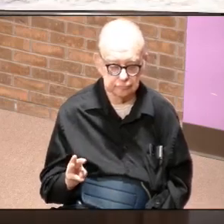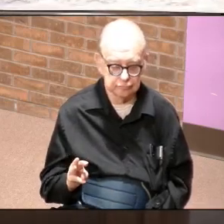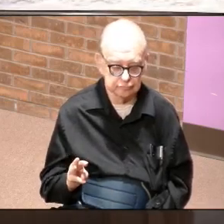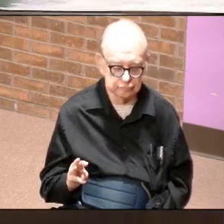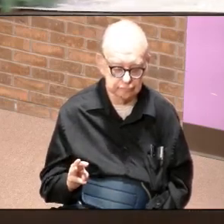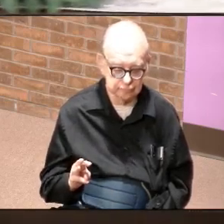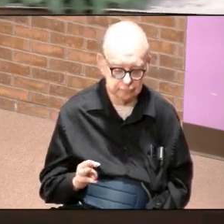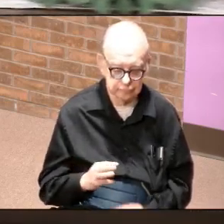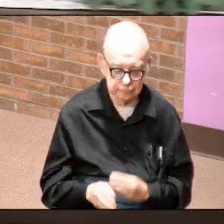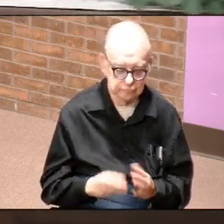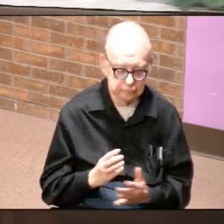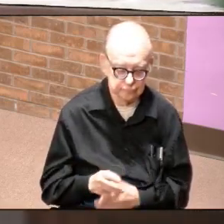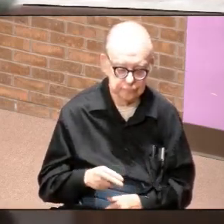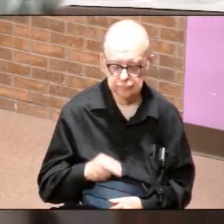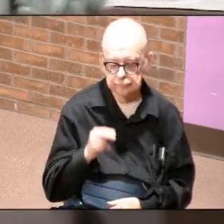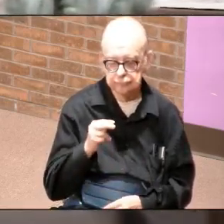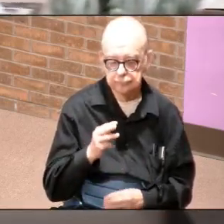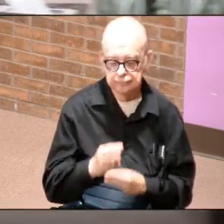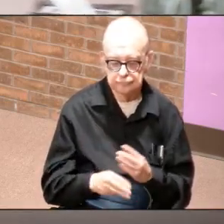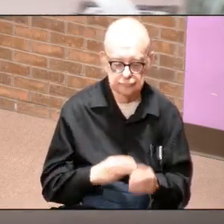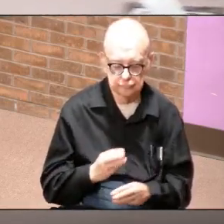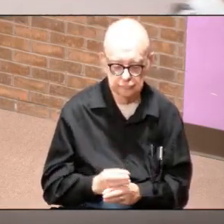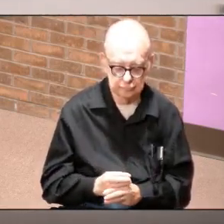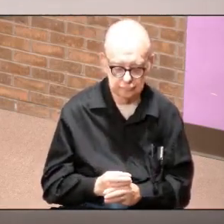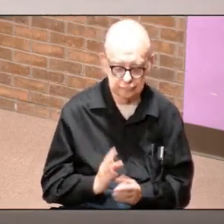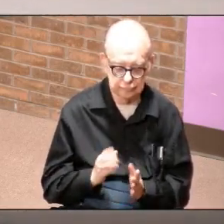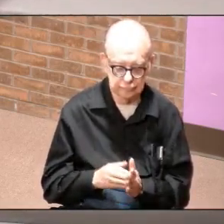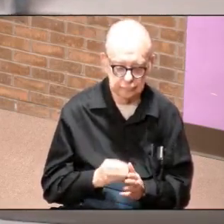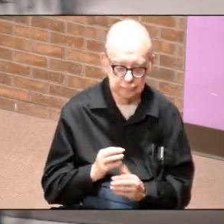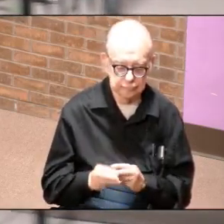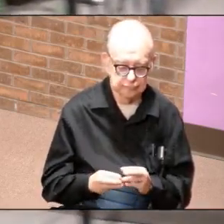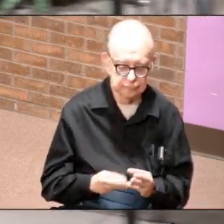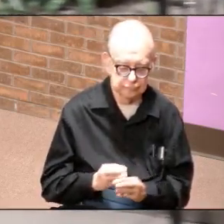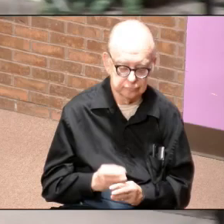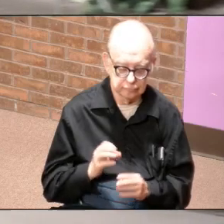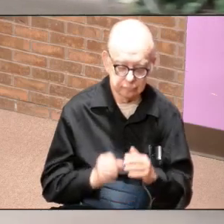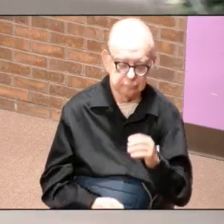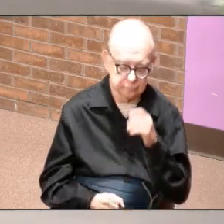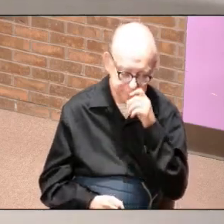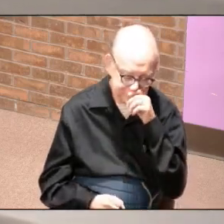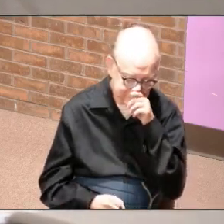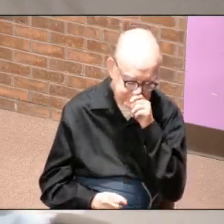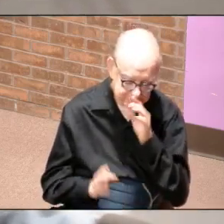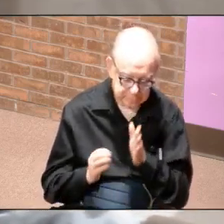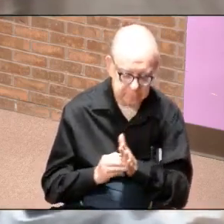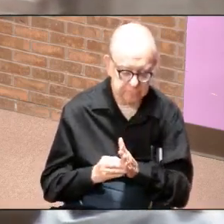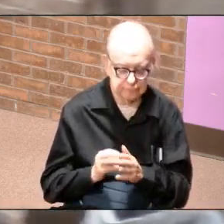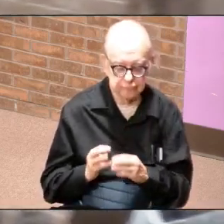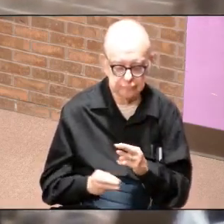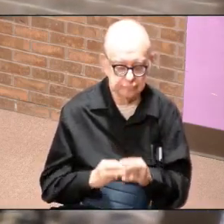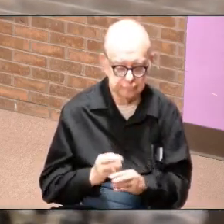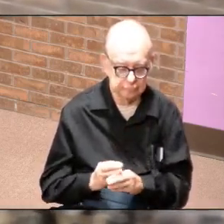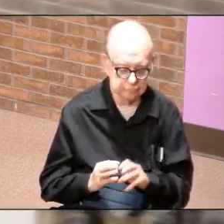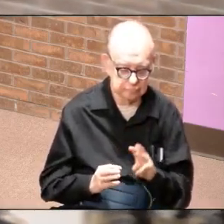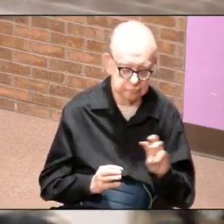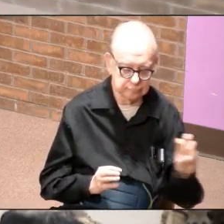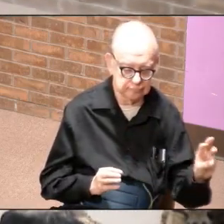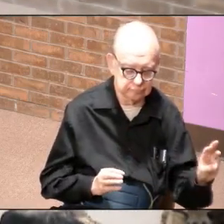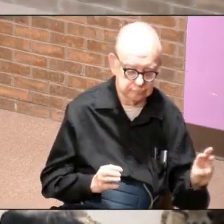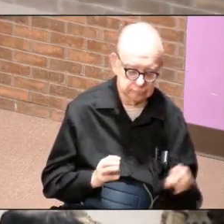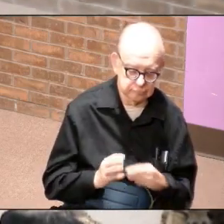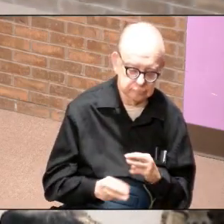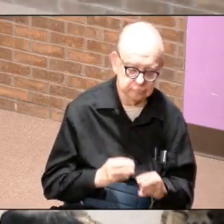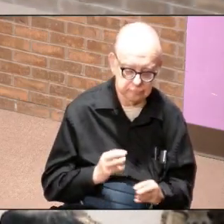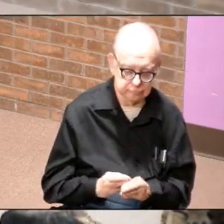world, the northern part of the world, the central part, southern part of the world, the middle part of the world, and the eastern part